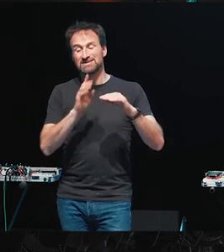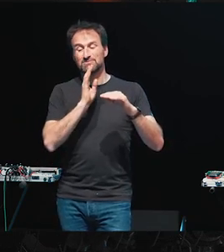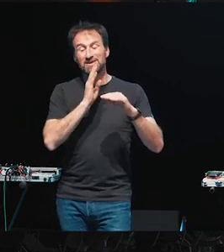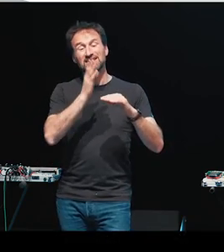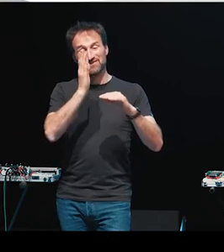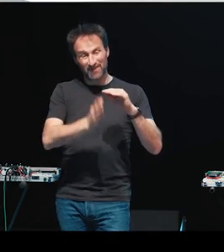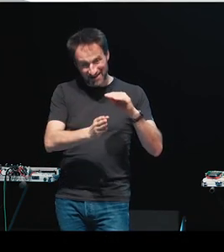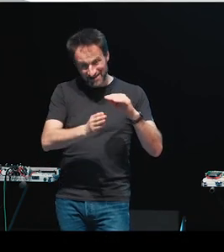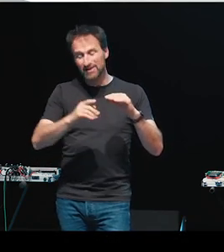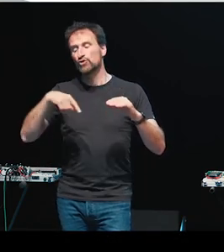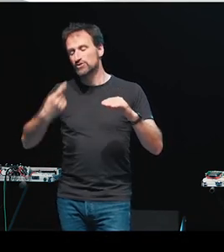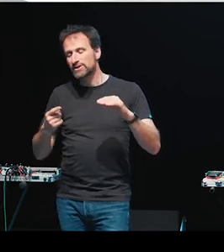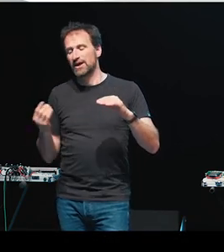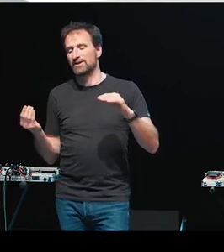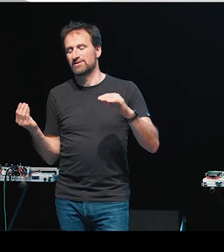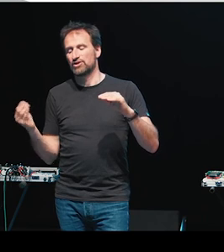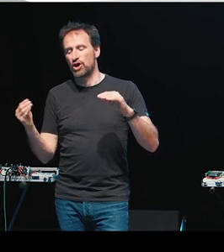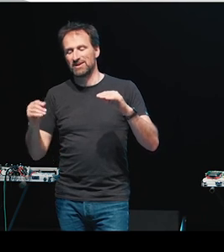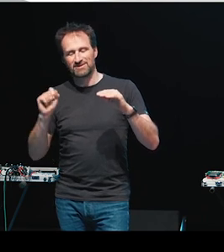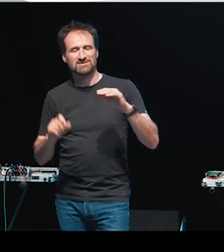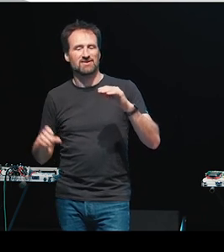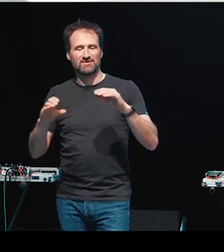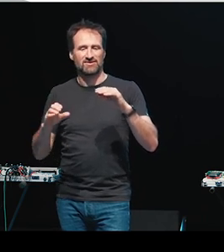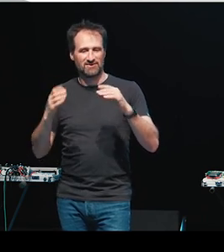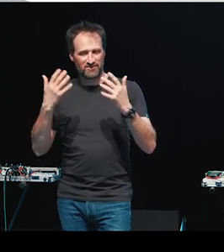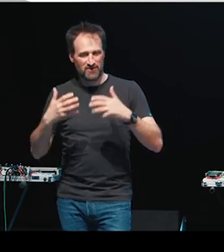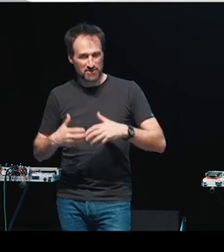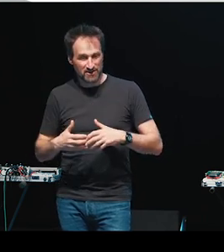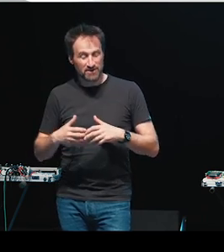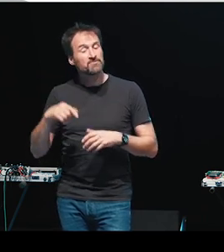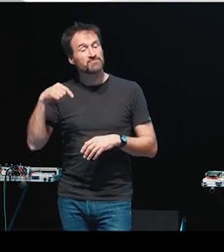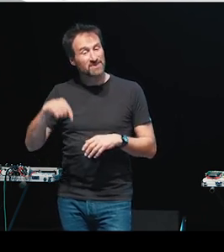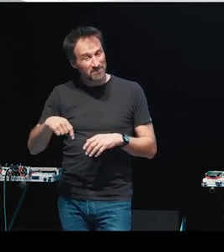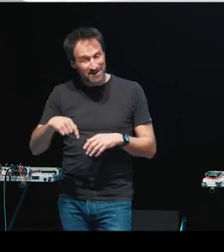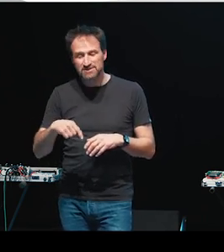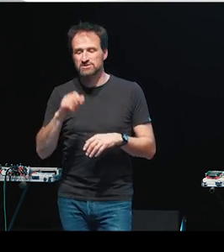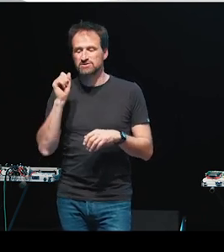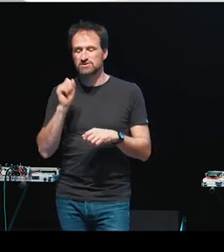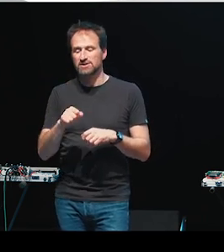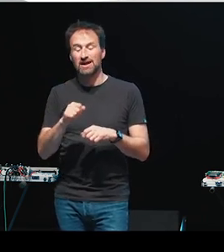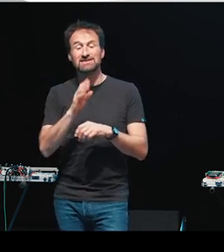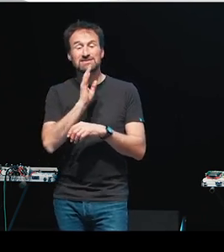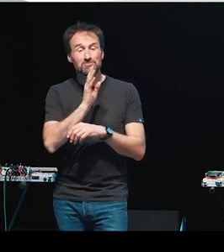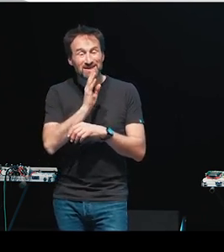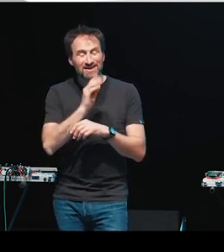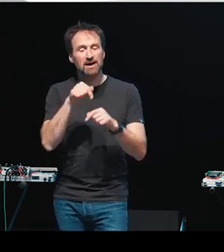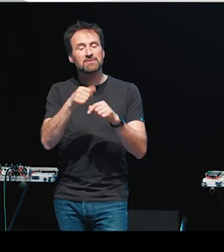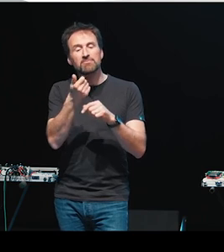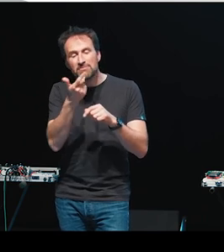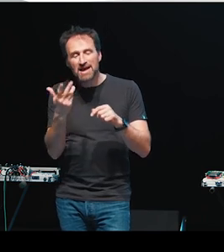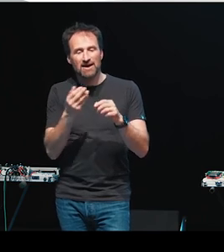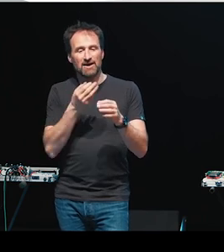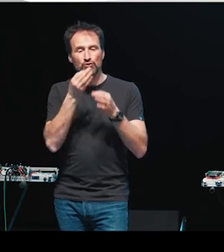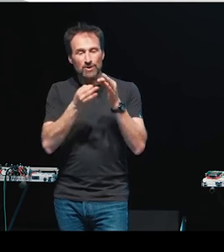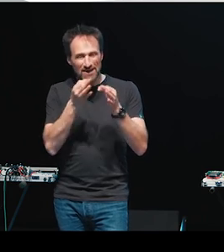start requesting the comments. And so you could keep reworking this and splitting up into more requests. The more you do that, you're